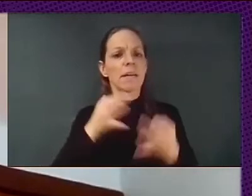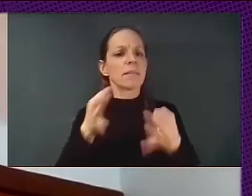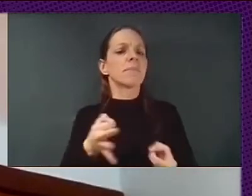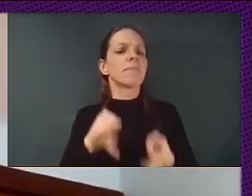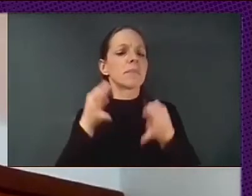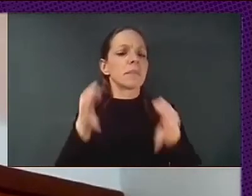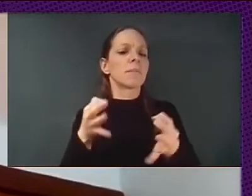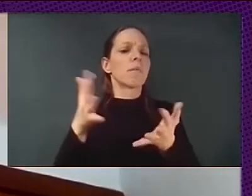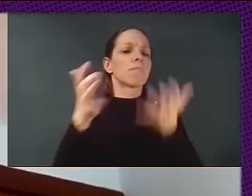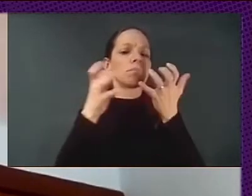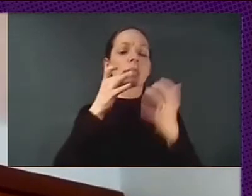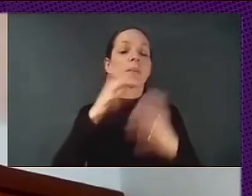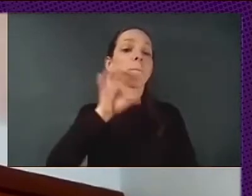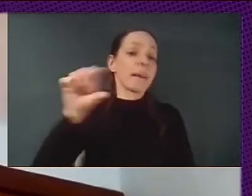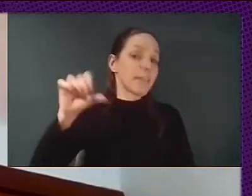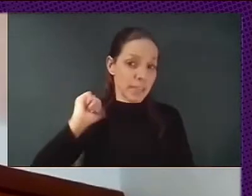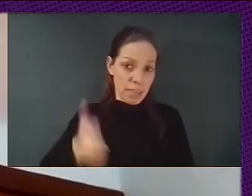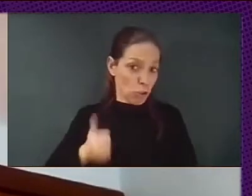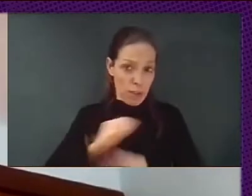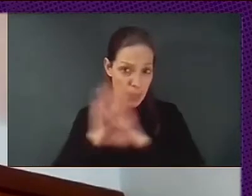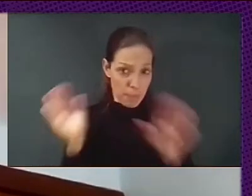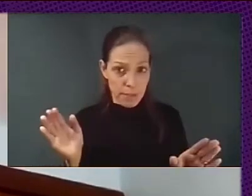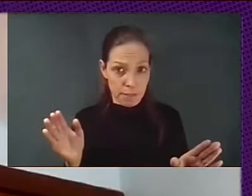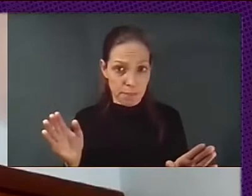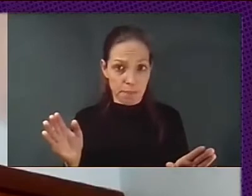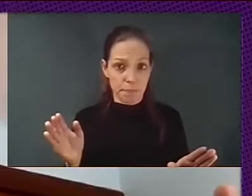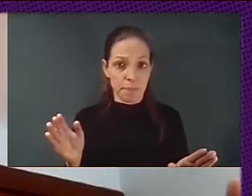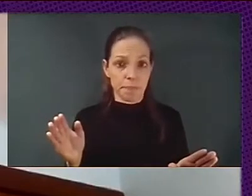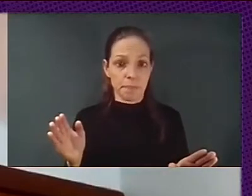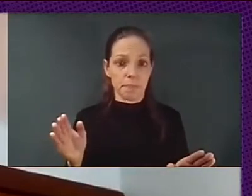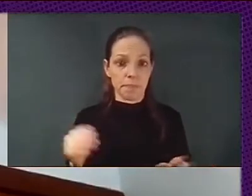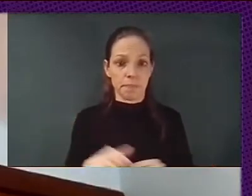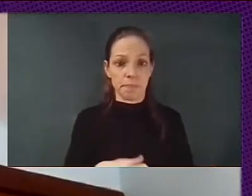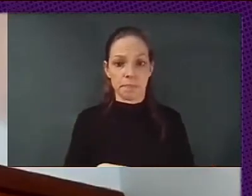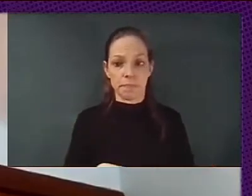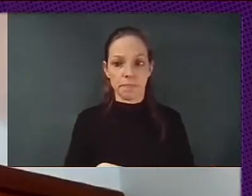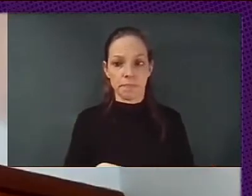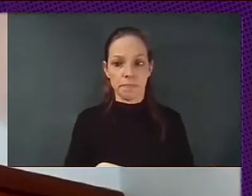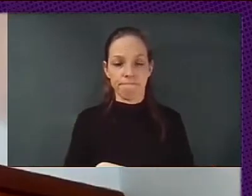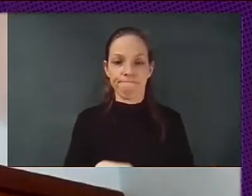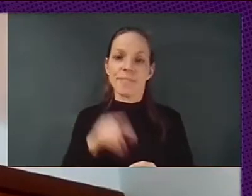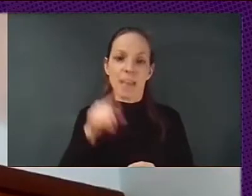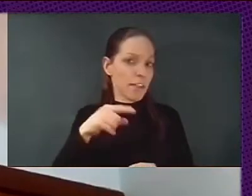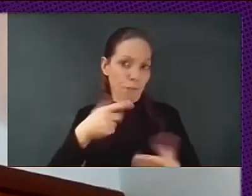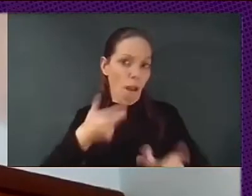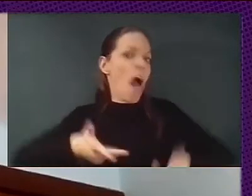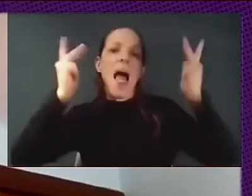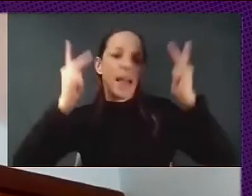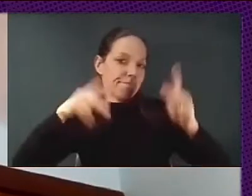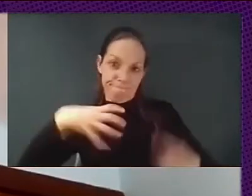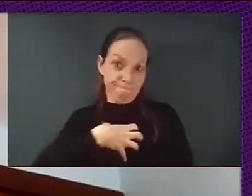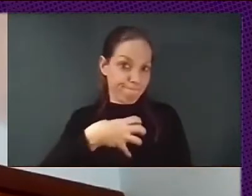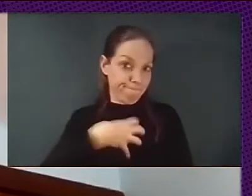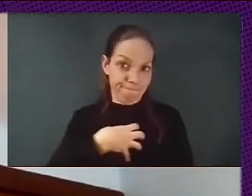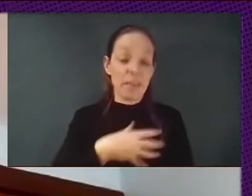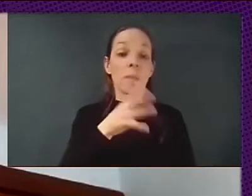they can't be intellectual producers and compete with the rich countries at all. It's never going to happen in